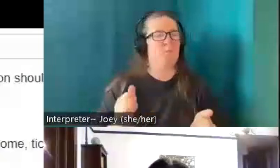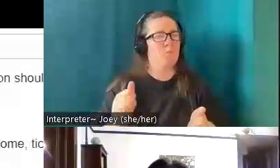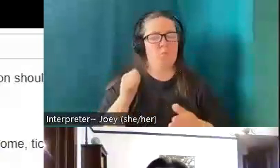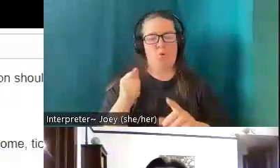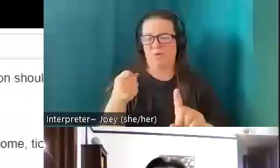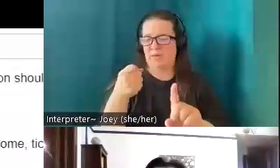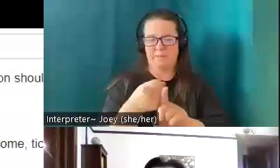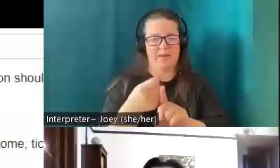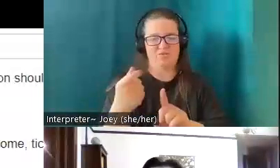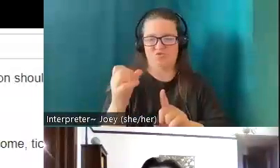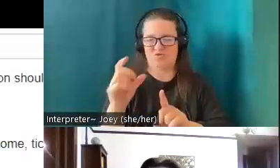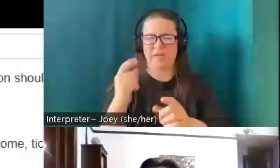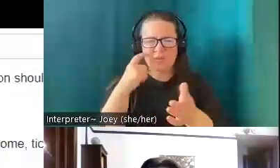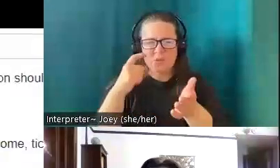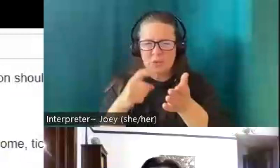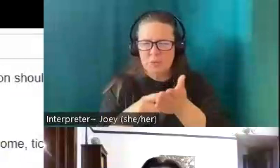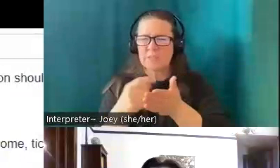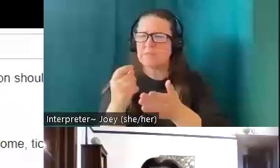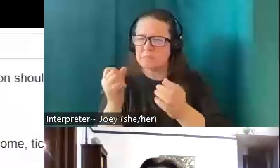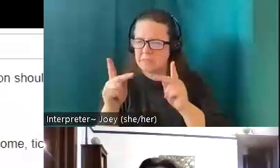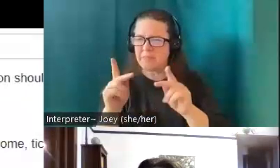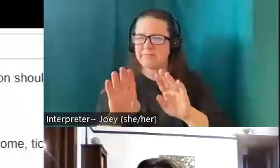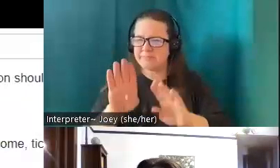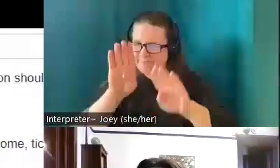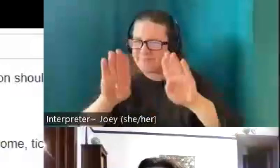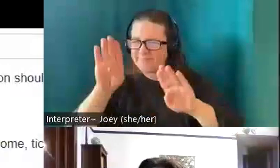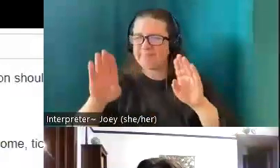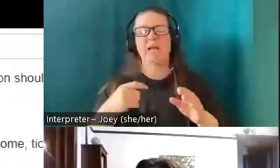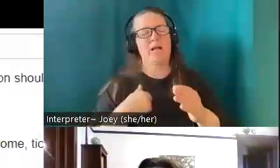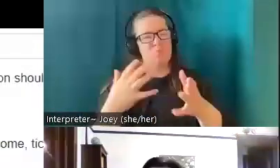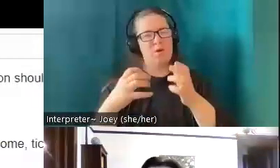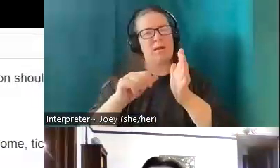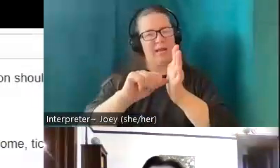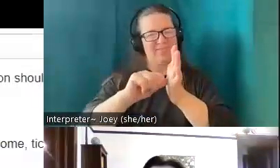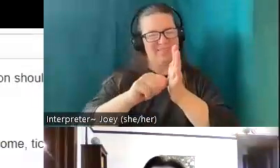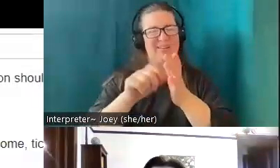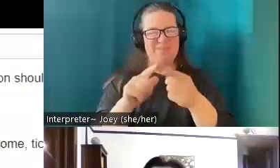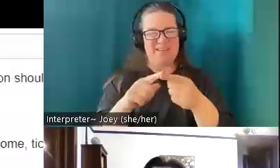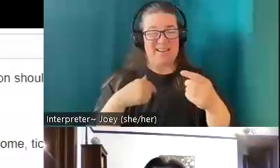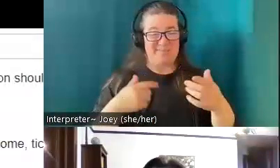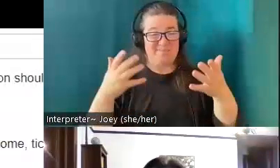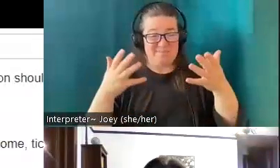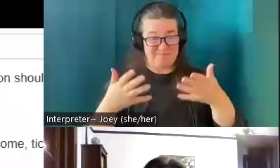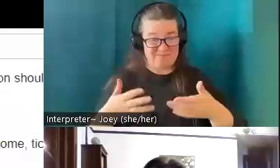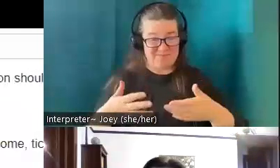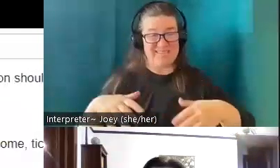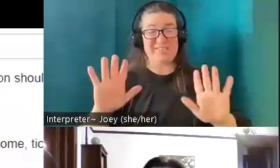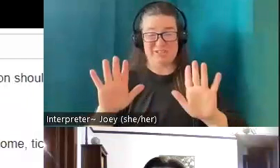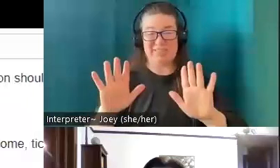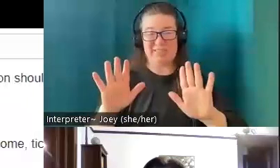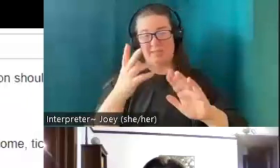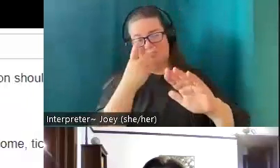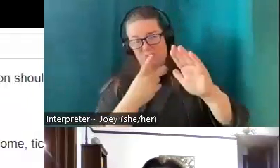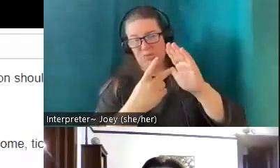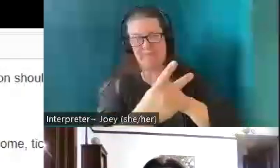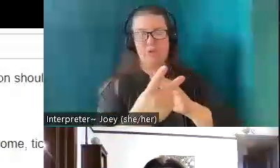do see some folks are raising hands and submitting questions. I just want to emphasize that after I get through this preview of the application, we will have